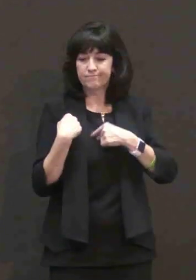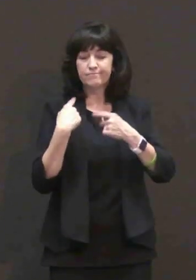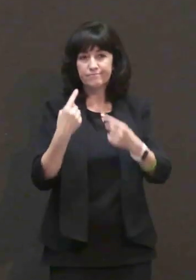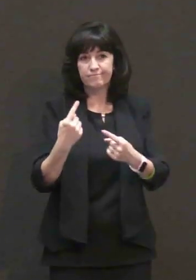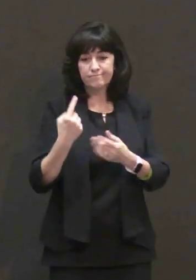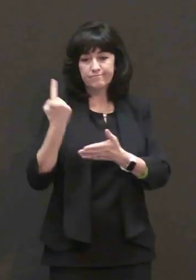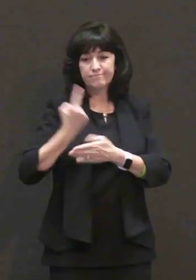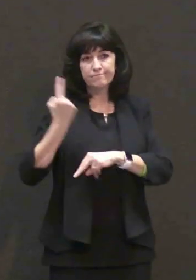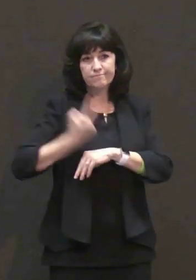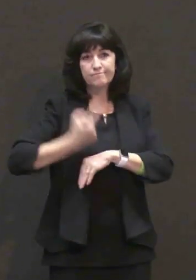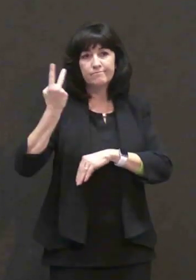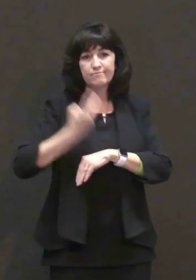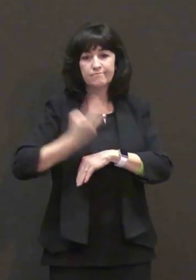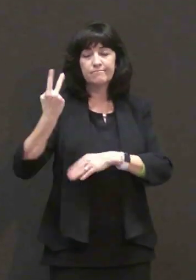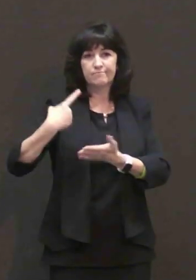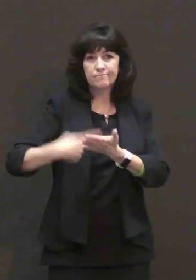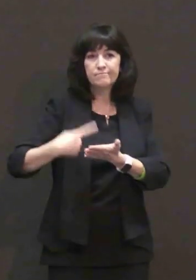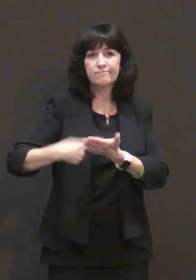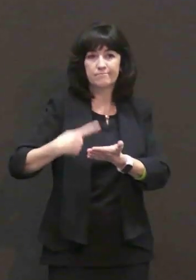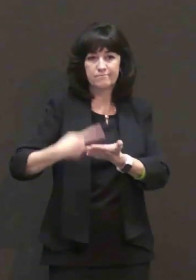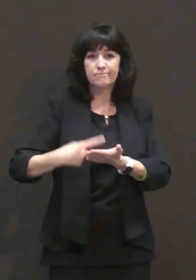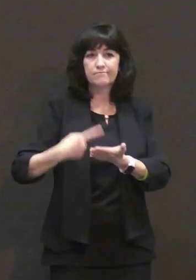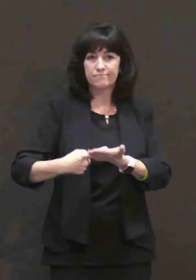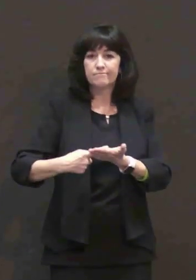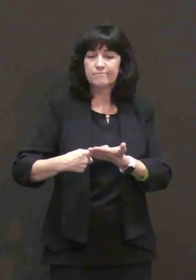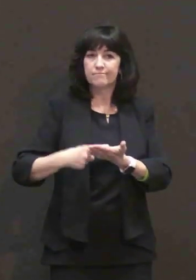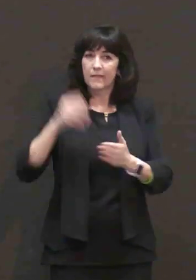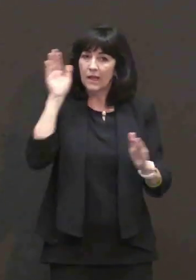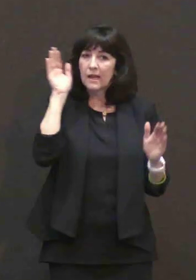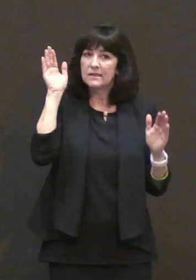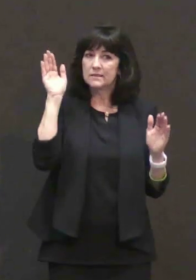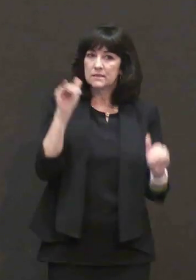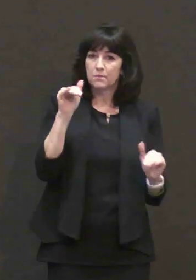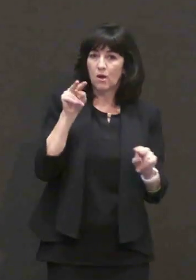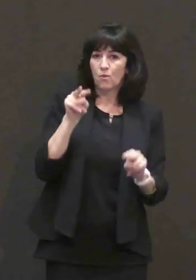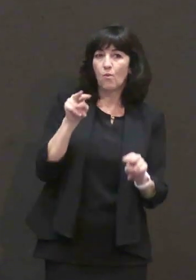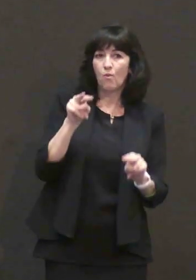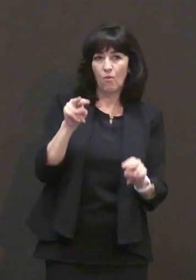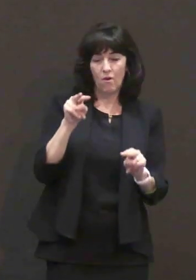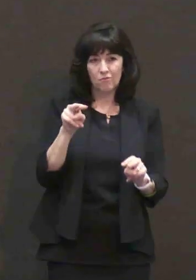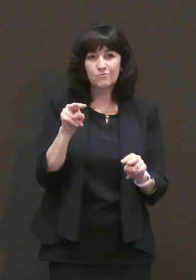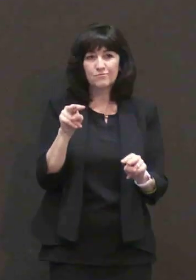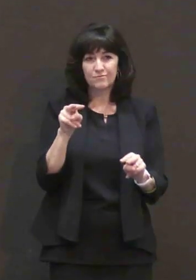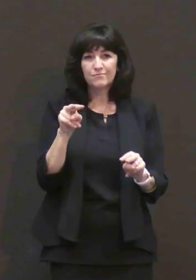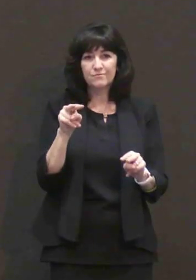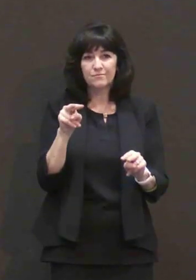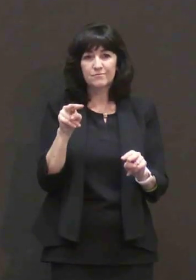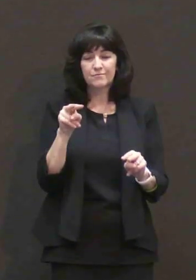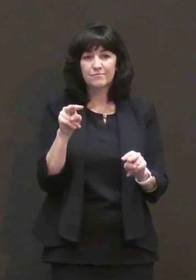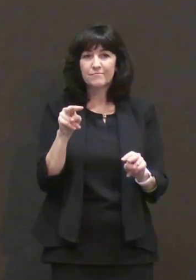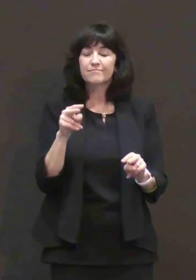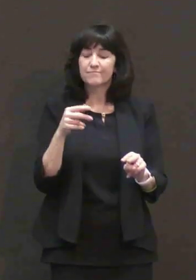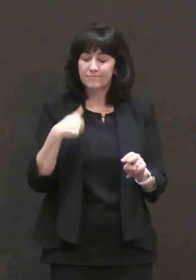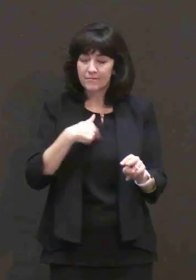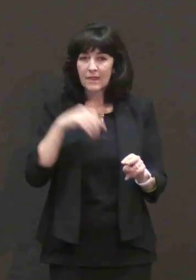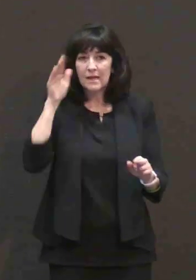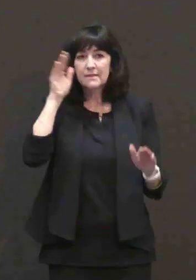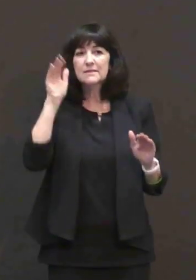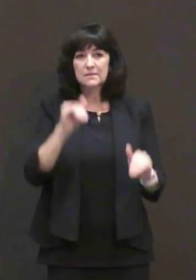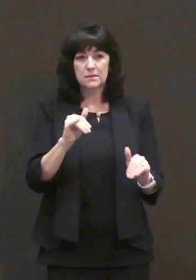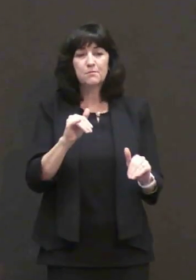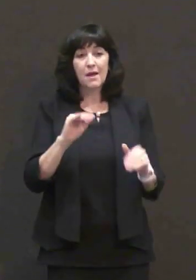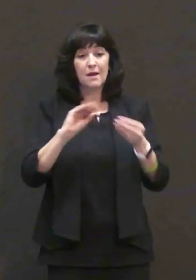little beyond we're really going to be critical for here in our state. We're going to see the number of positive cases